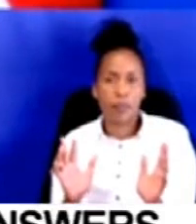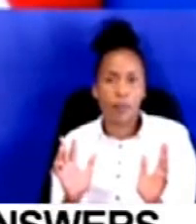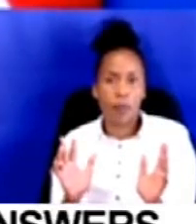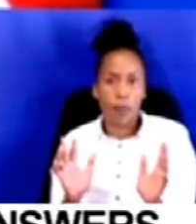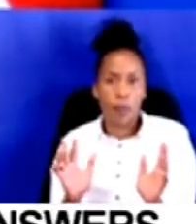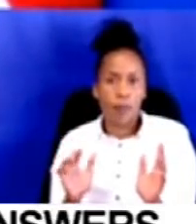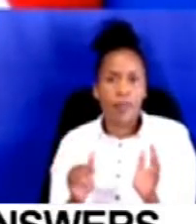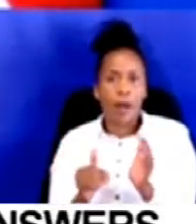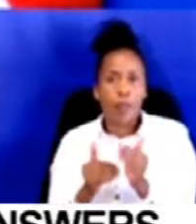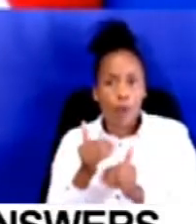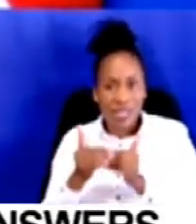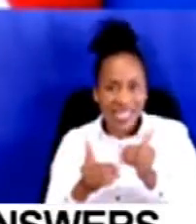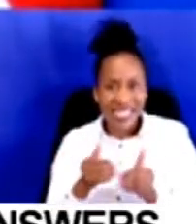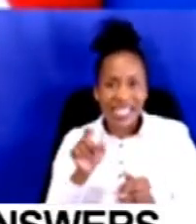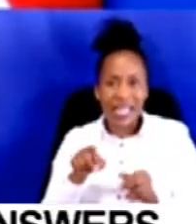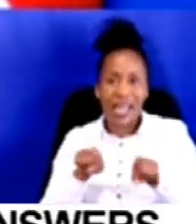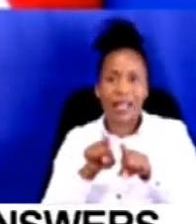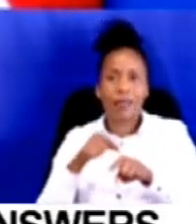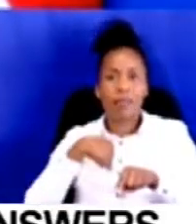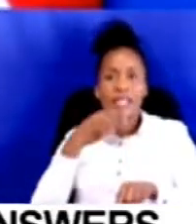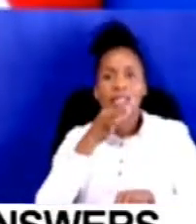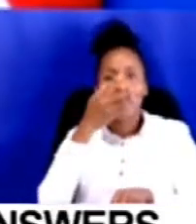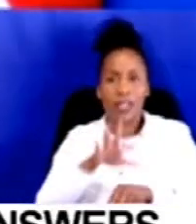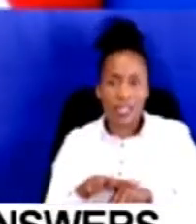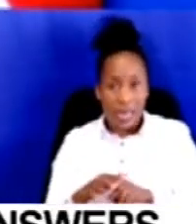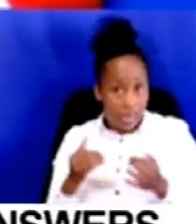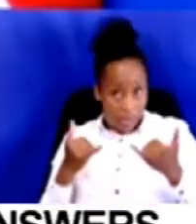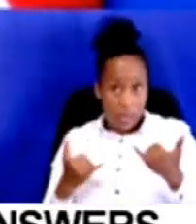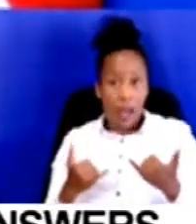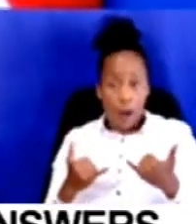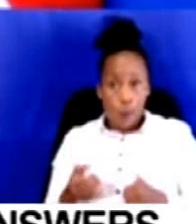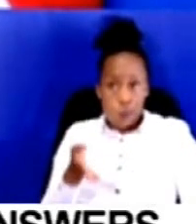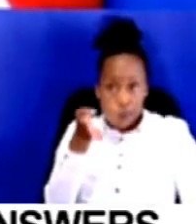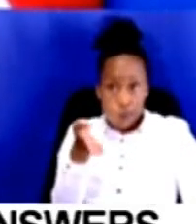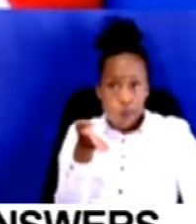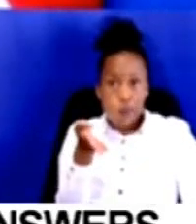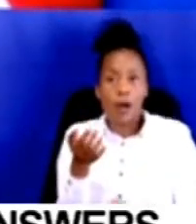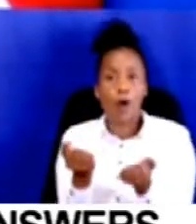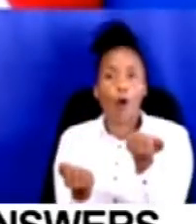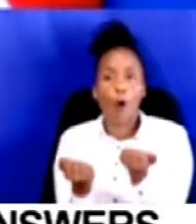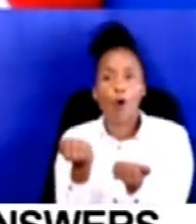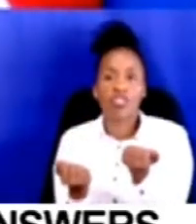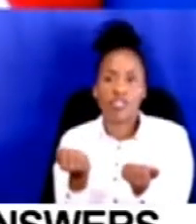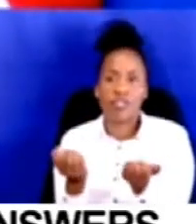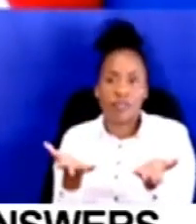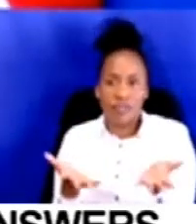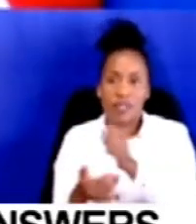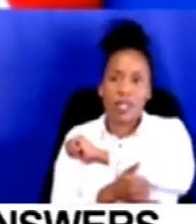And that process, like I've said, is currently before the courts of our country.